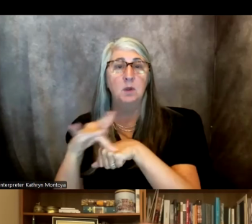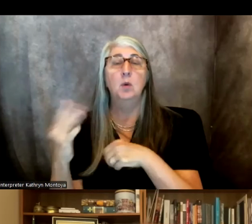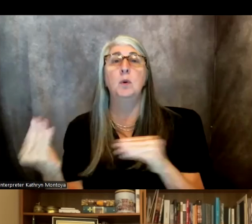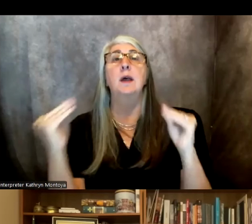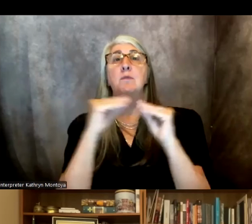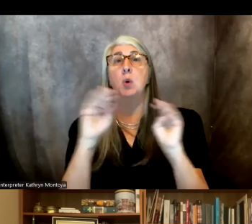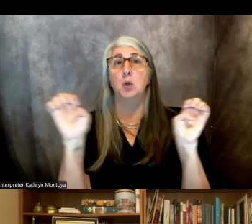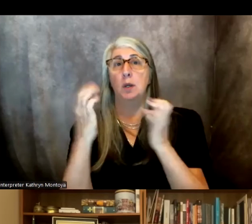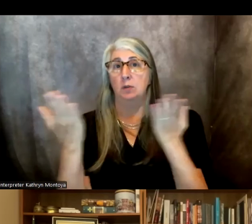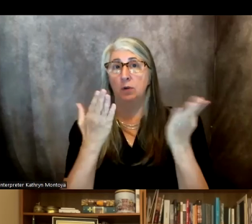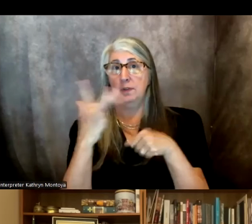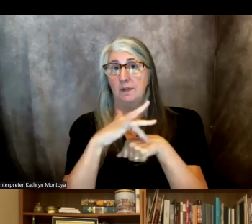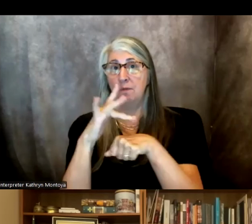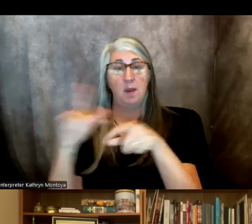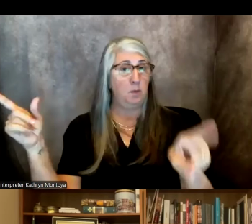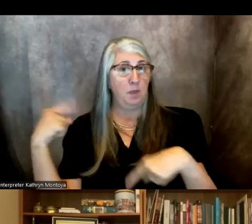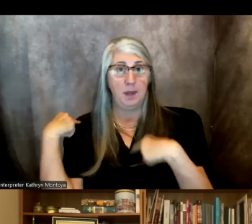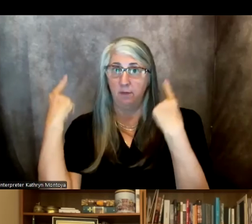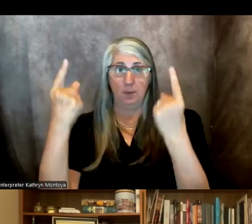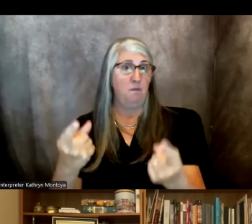services available than ever before.